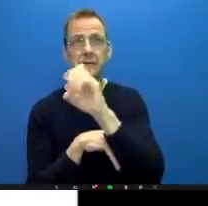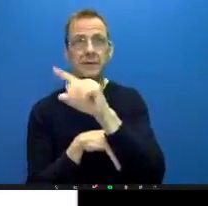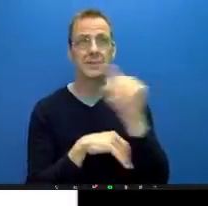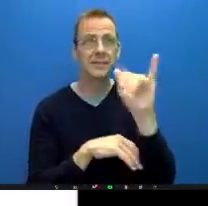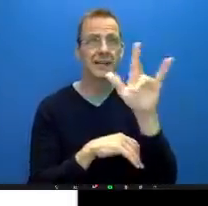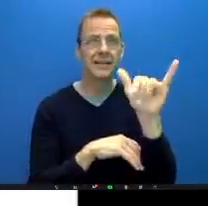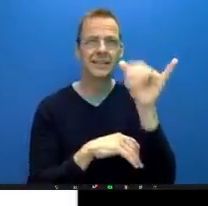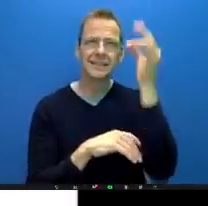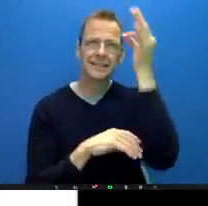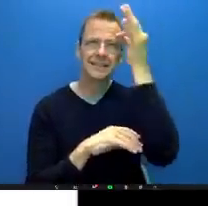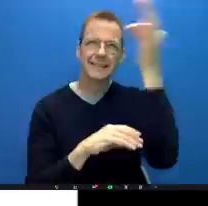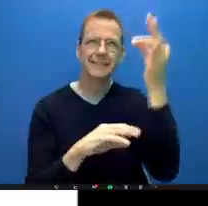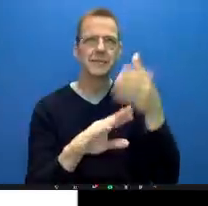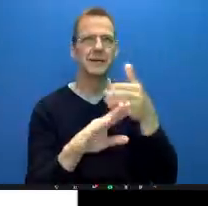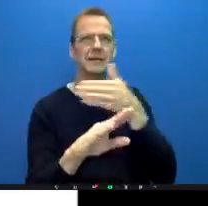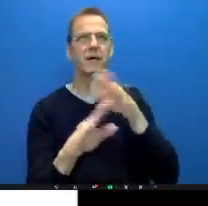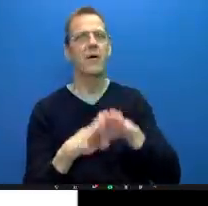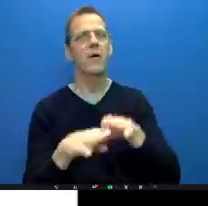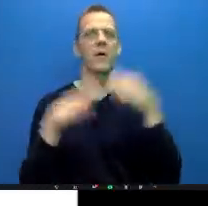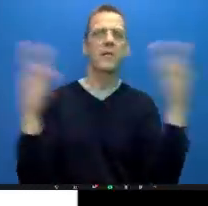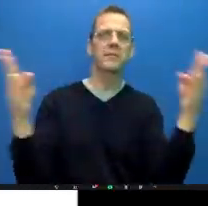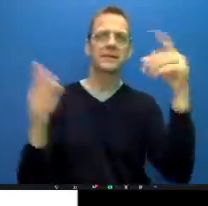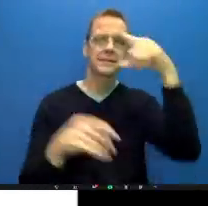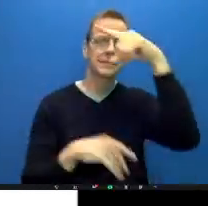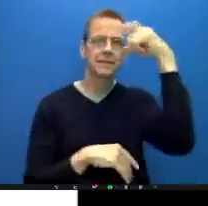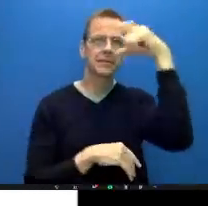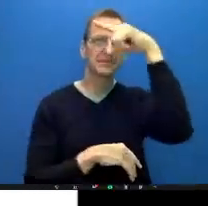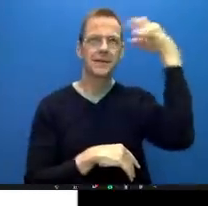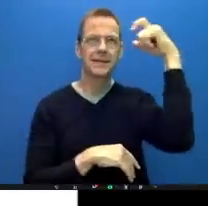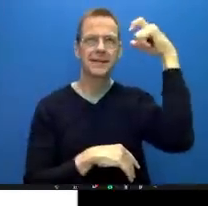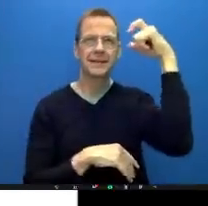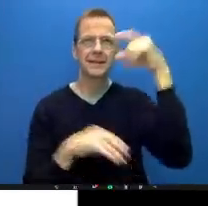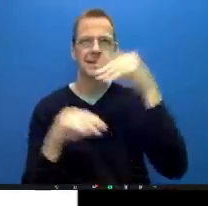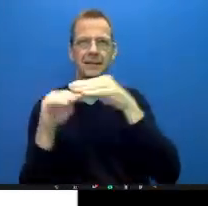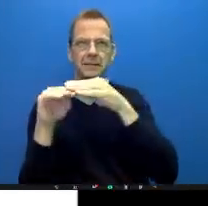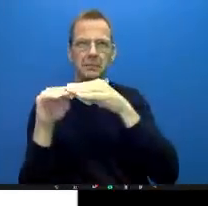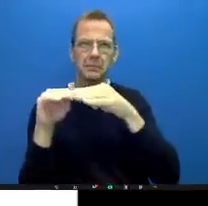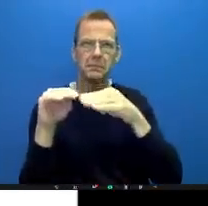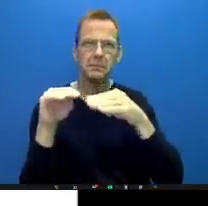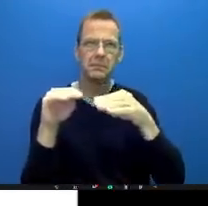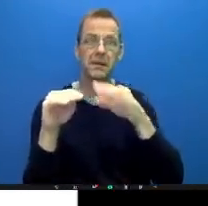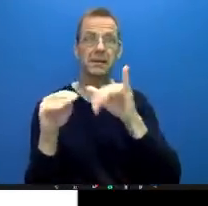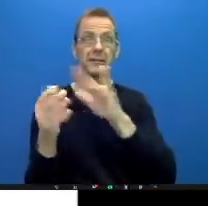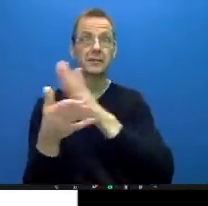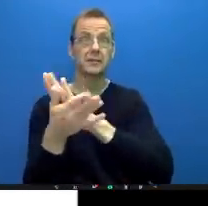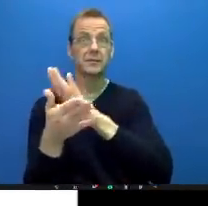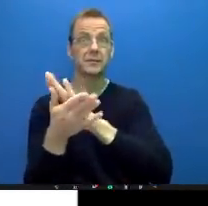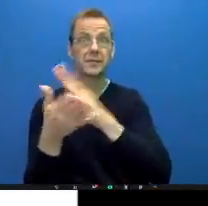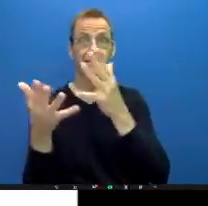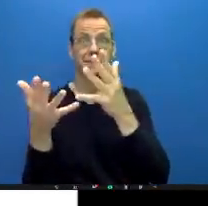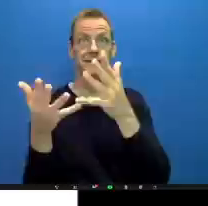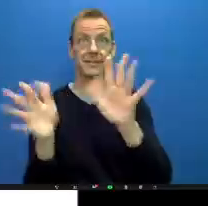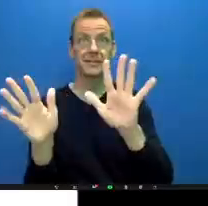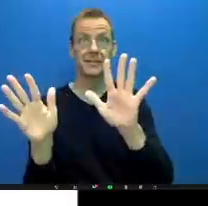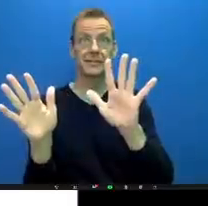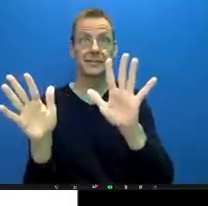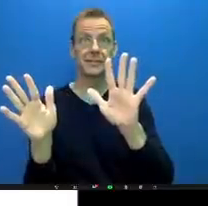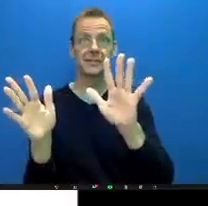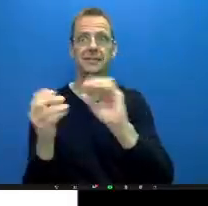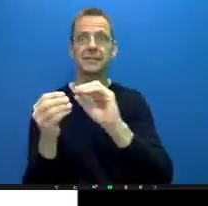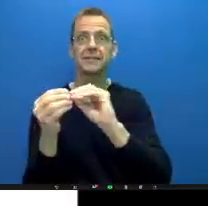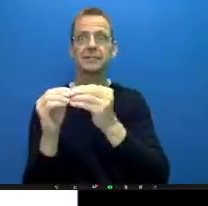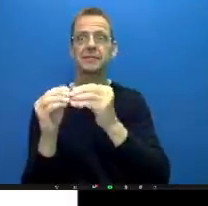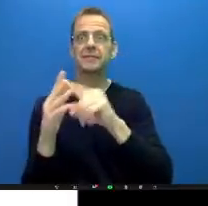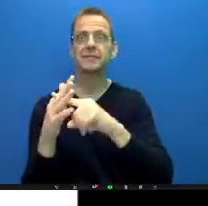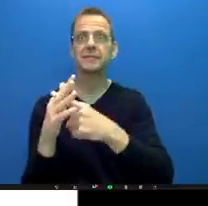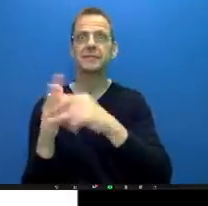end of school, of end of in-person school, So probably that could drive it